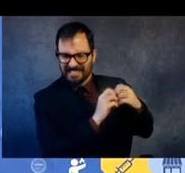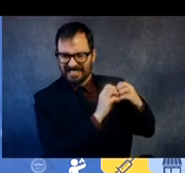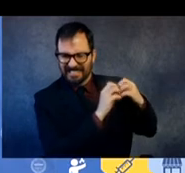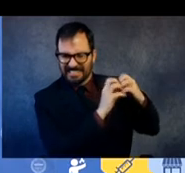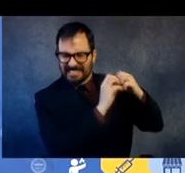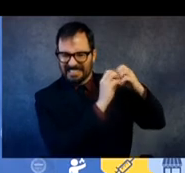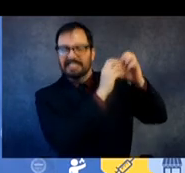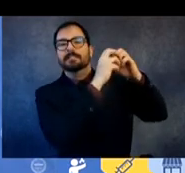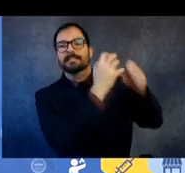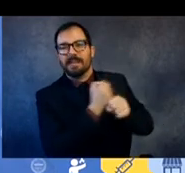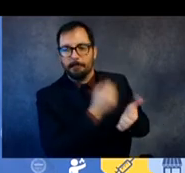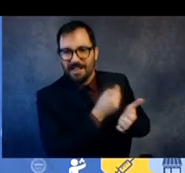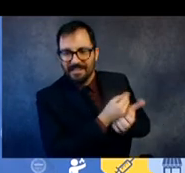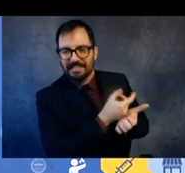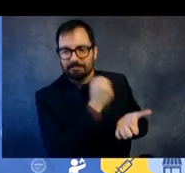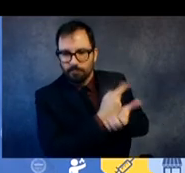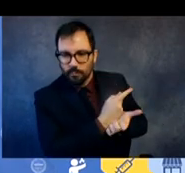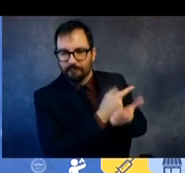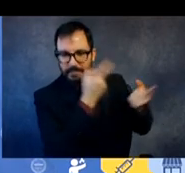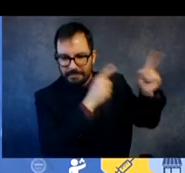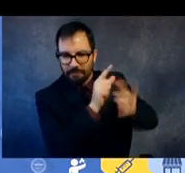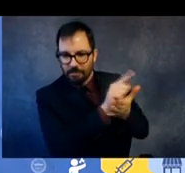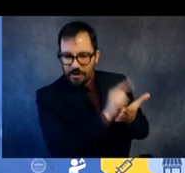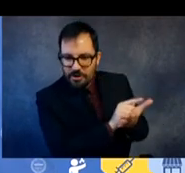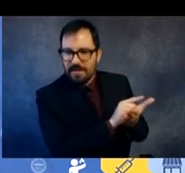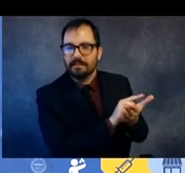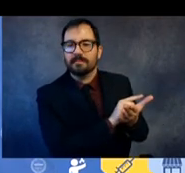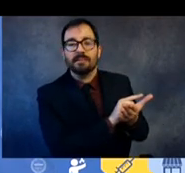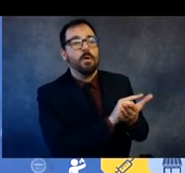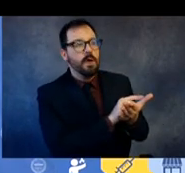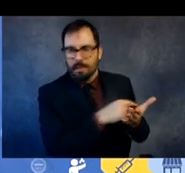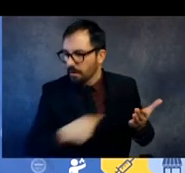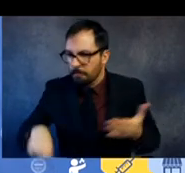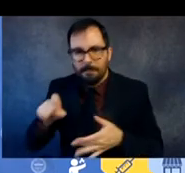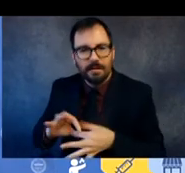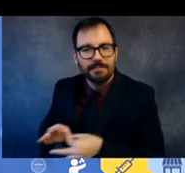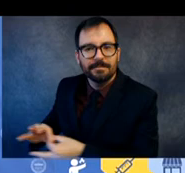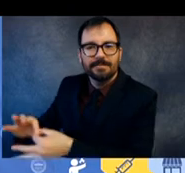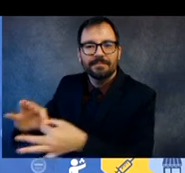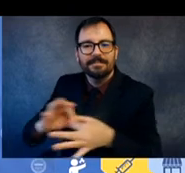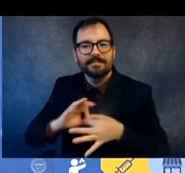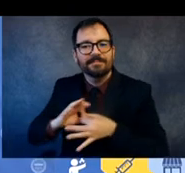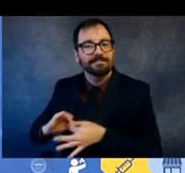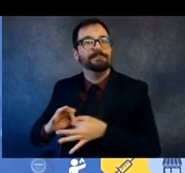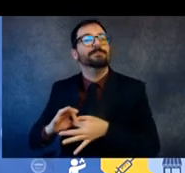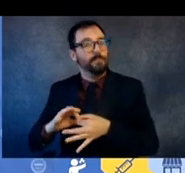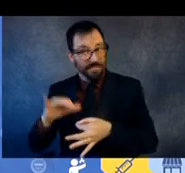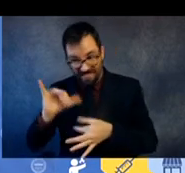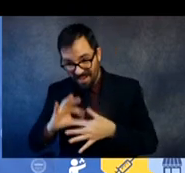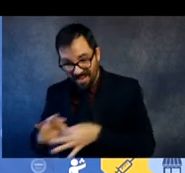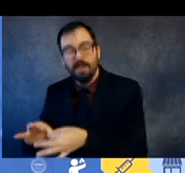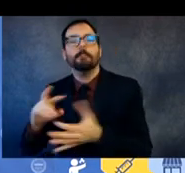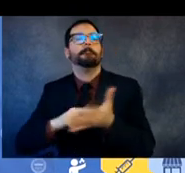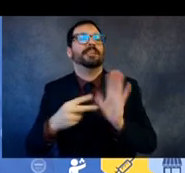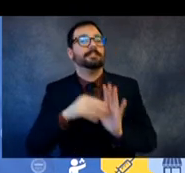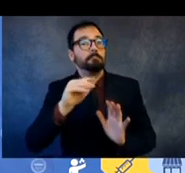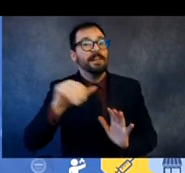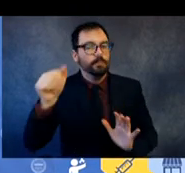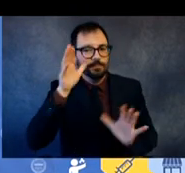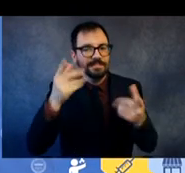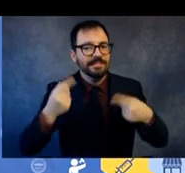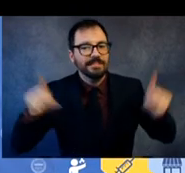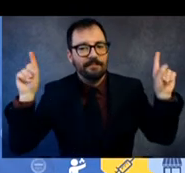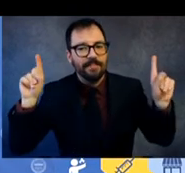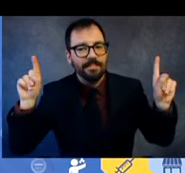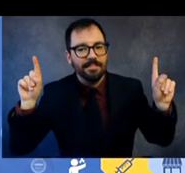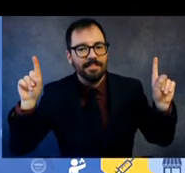fights that need to be fought, and we need to be together if we're going to be successful on behalf of the people of Massachusetts. Thank